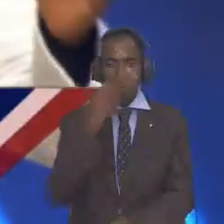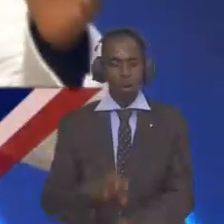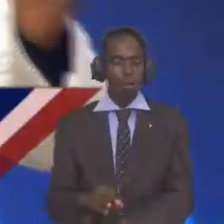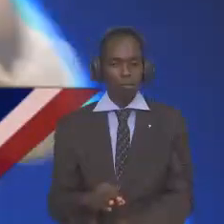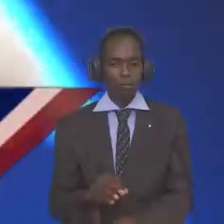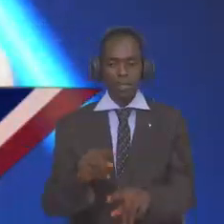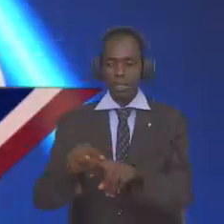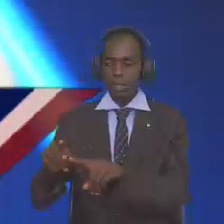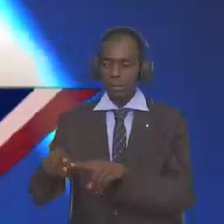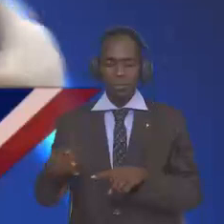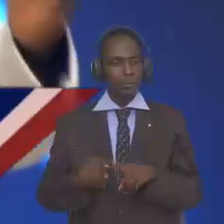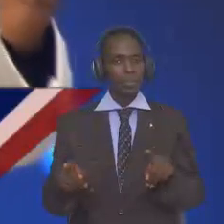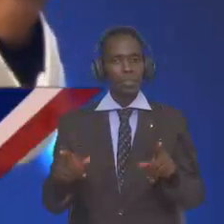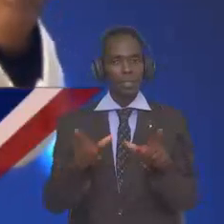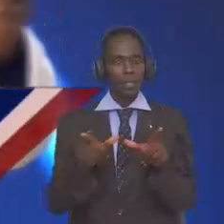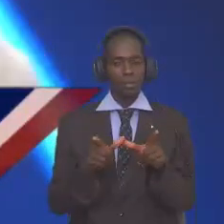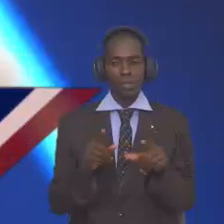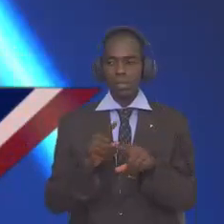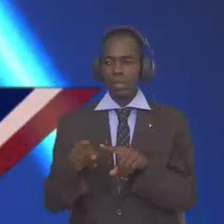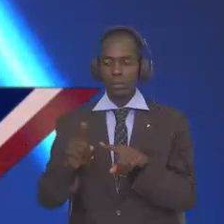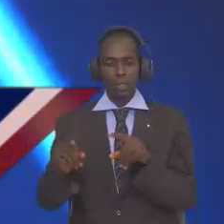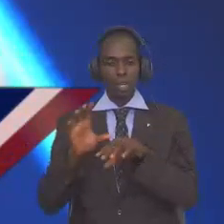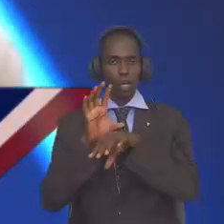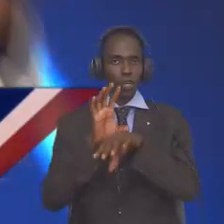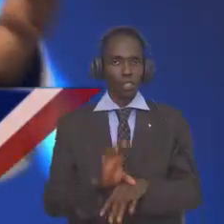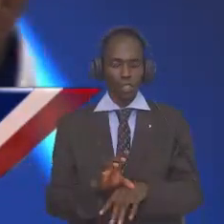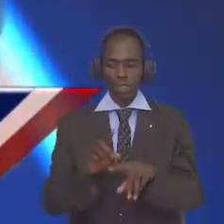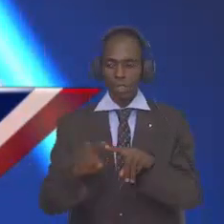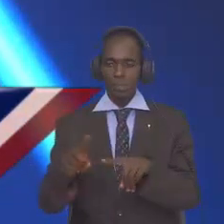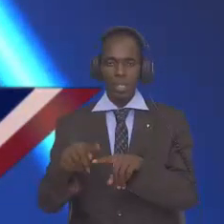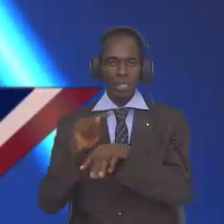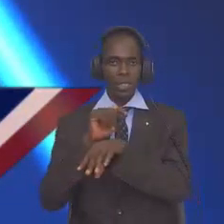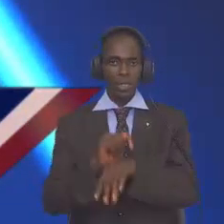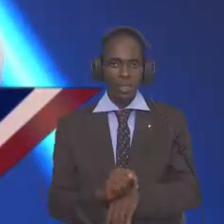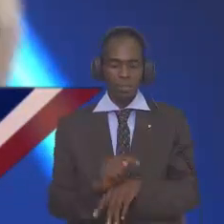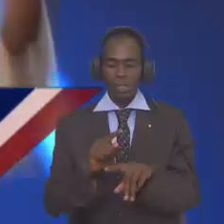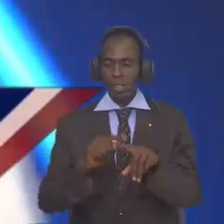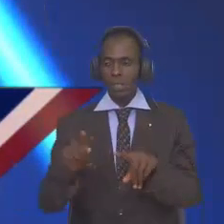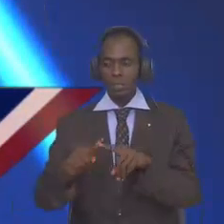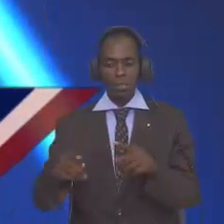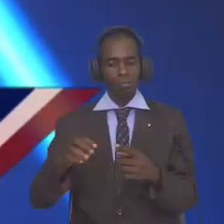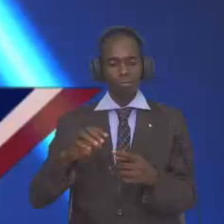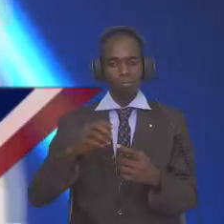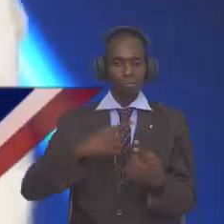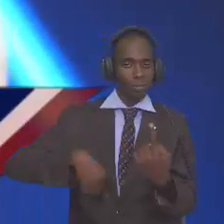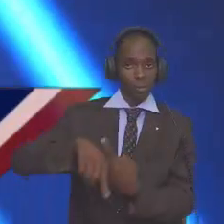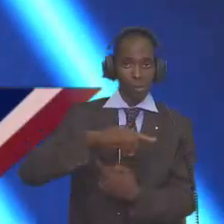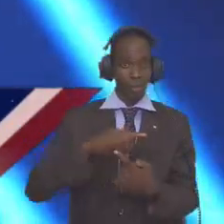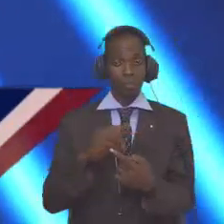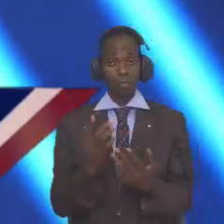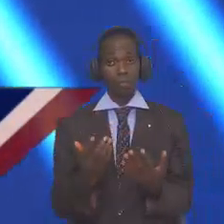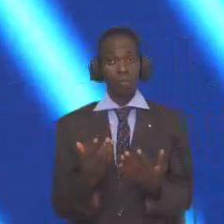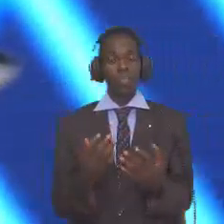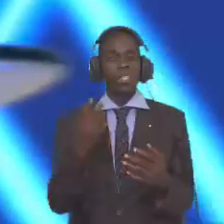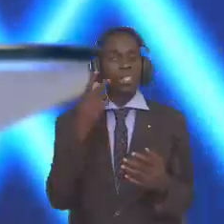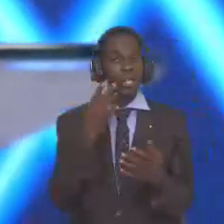capacities, different culture, and different tribe and different environment. Before he came